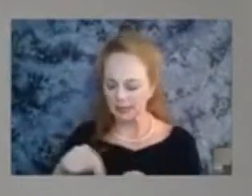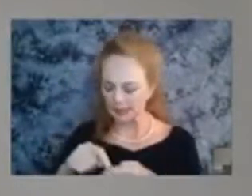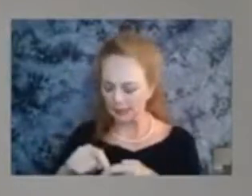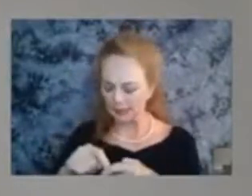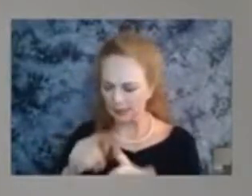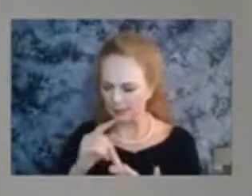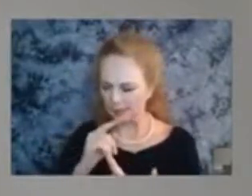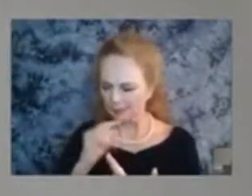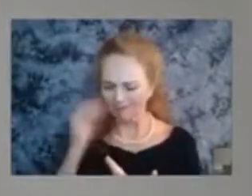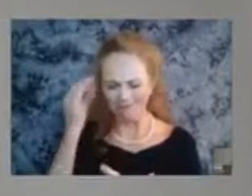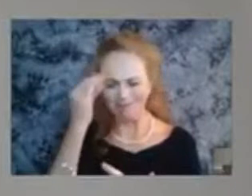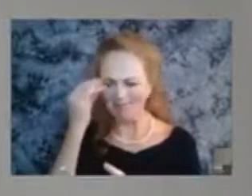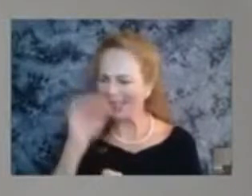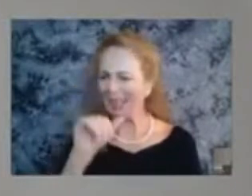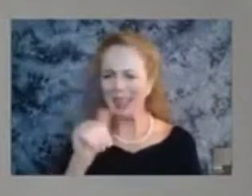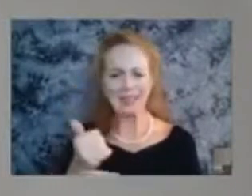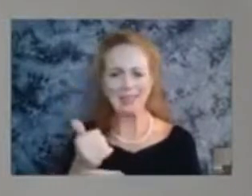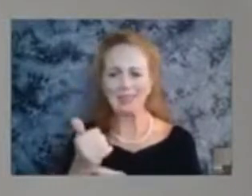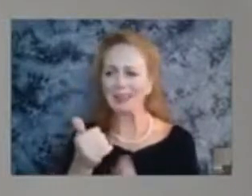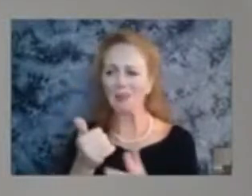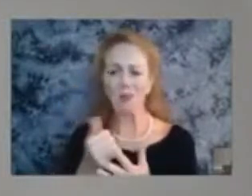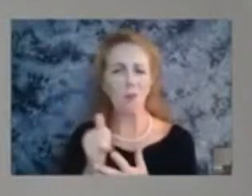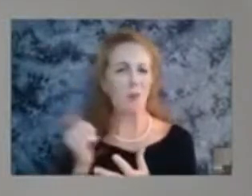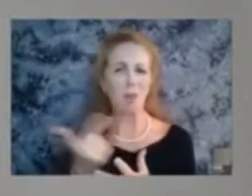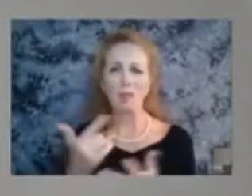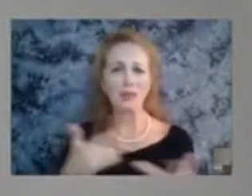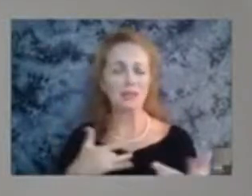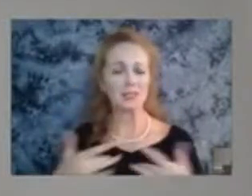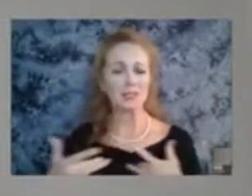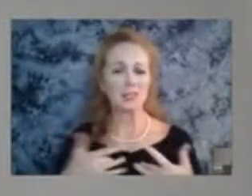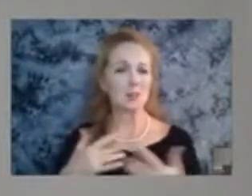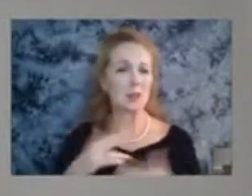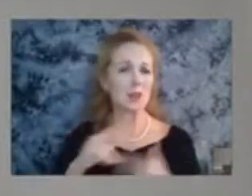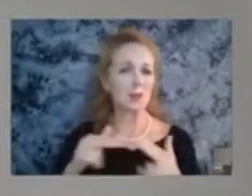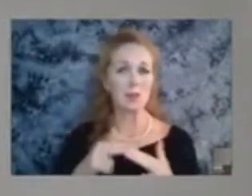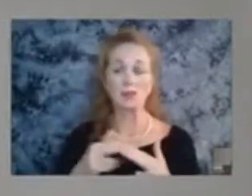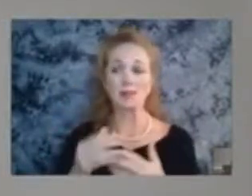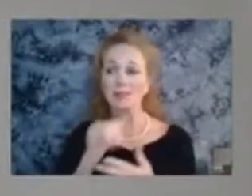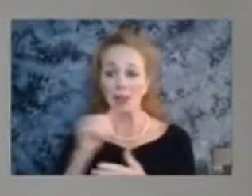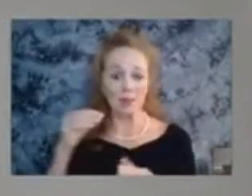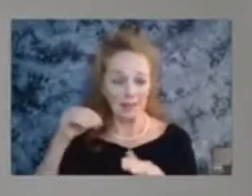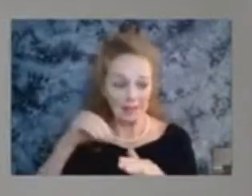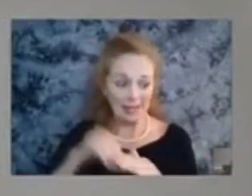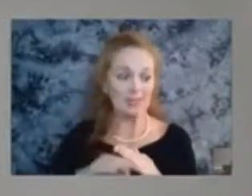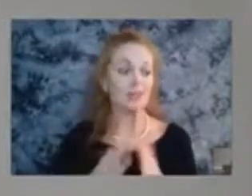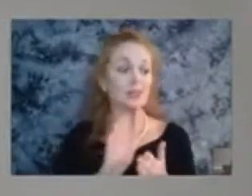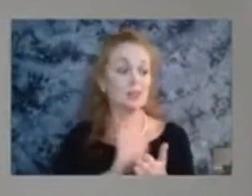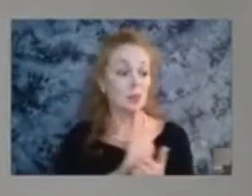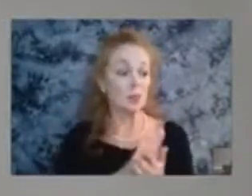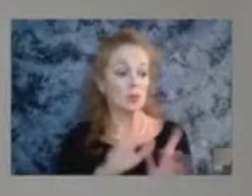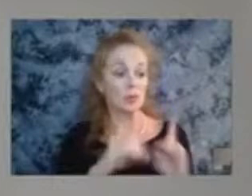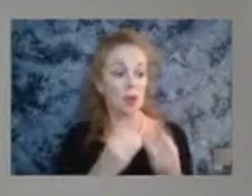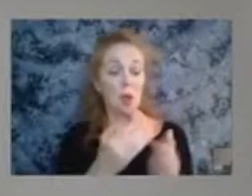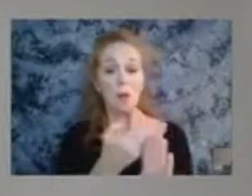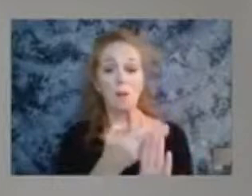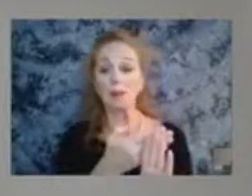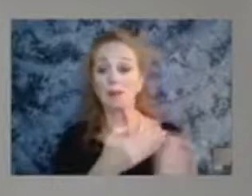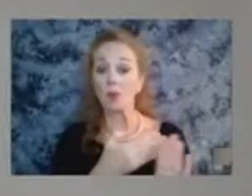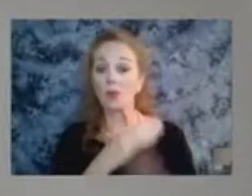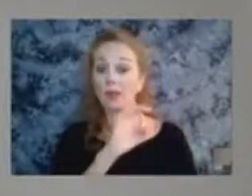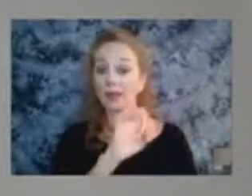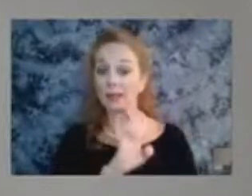be concerned about that is not going to come into this district and be distributed prior to the EC student start